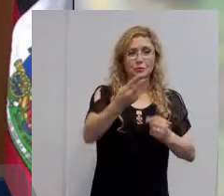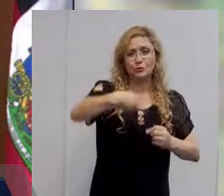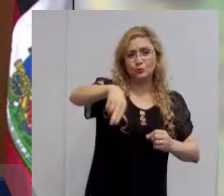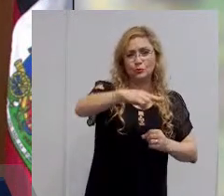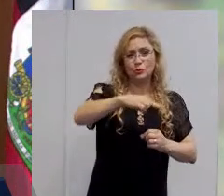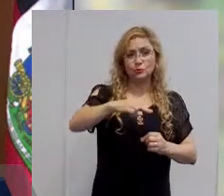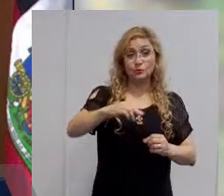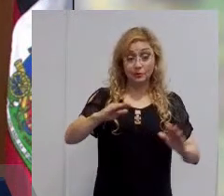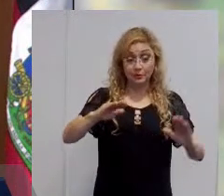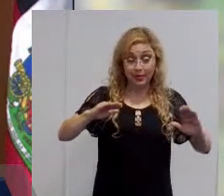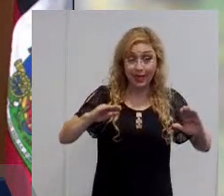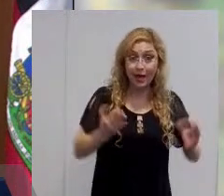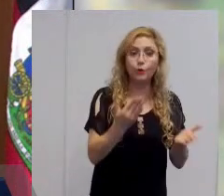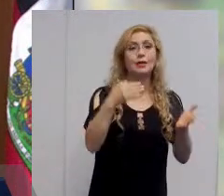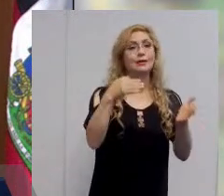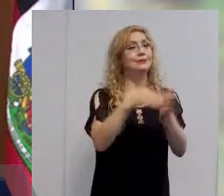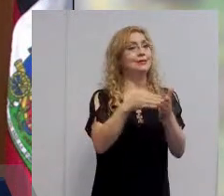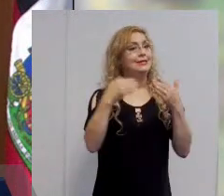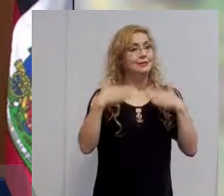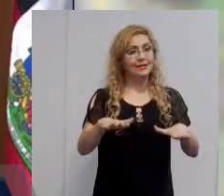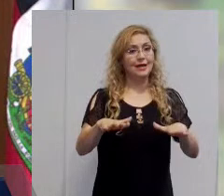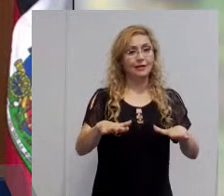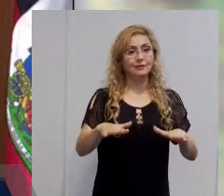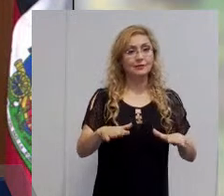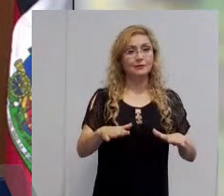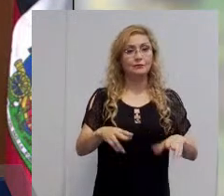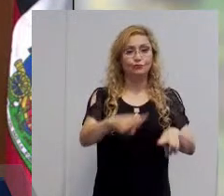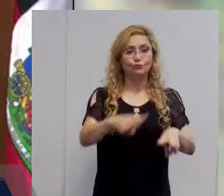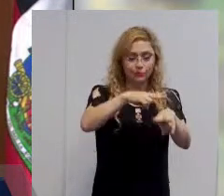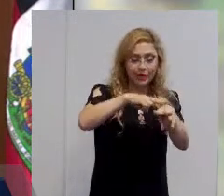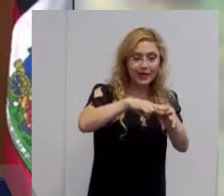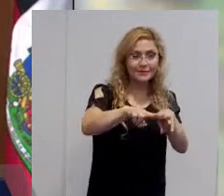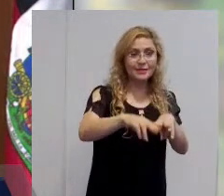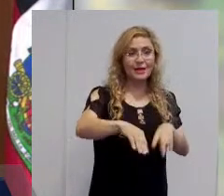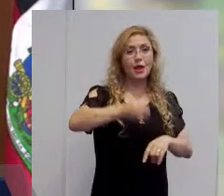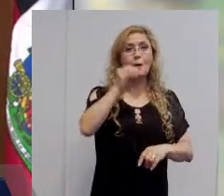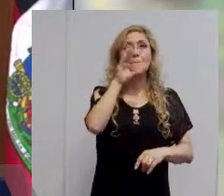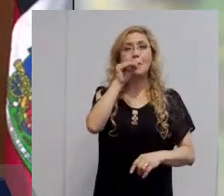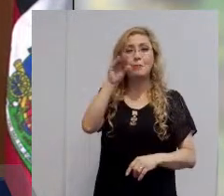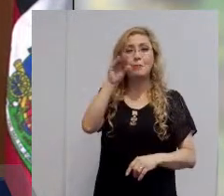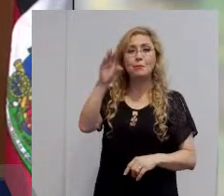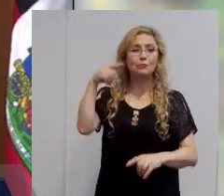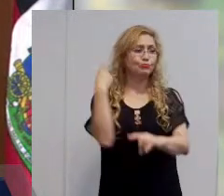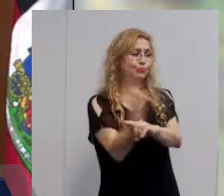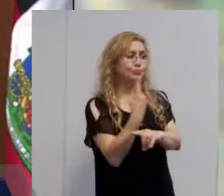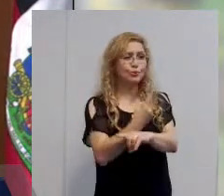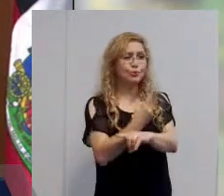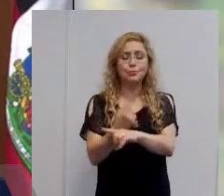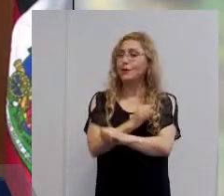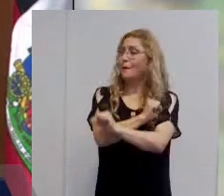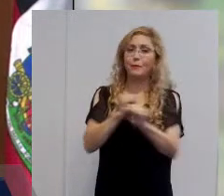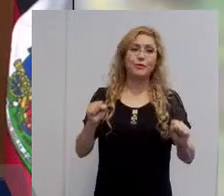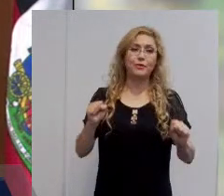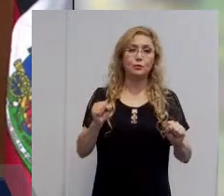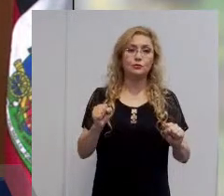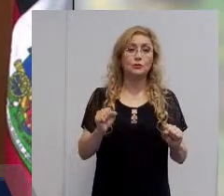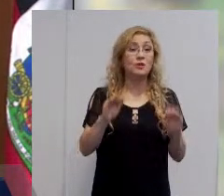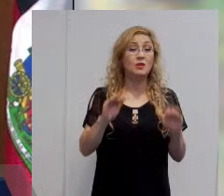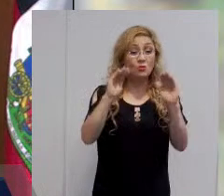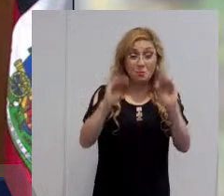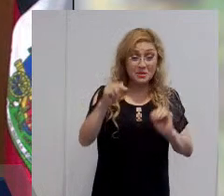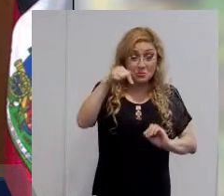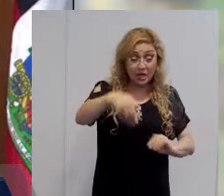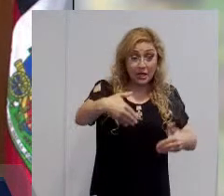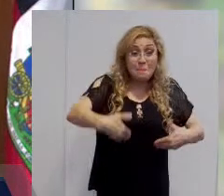the changes we need. The time has come to act. There is no time to continue talking. We